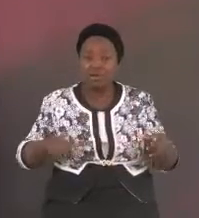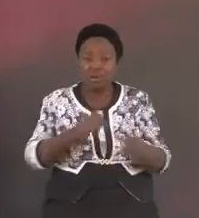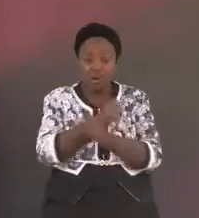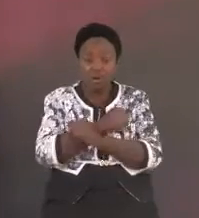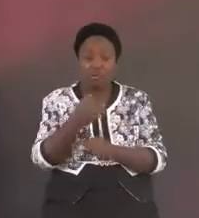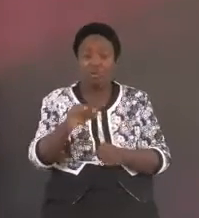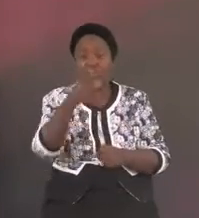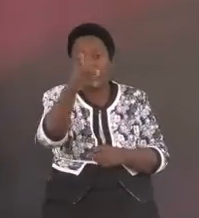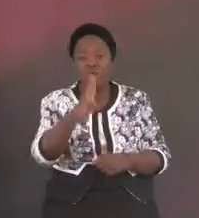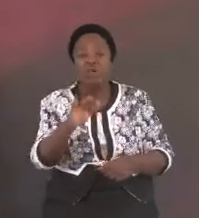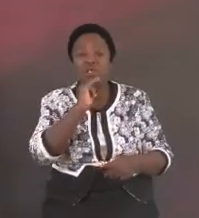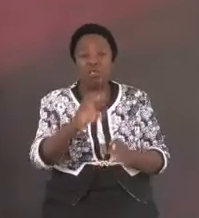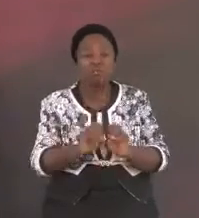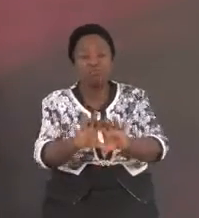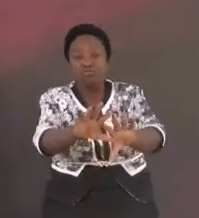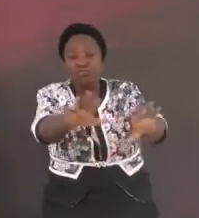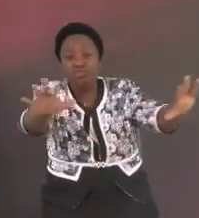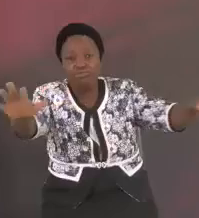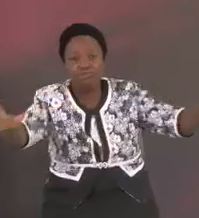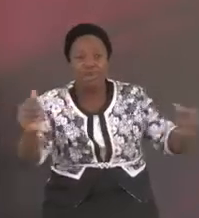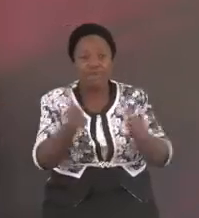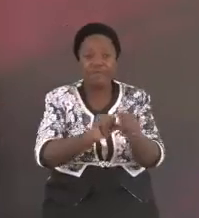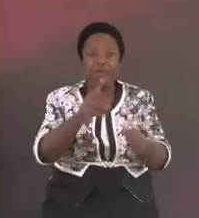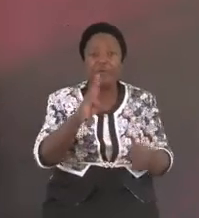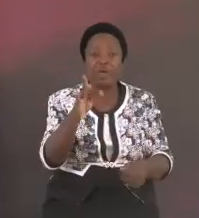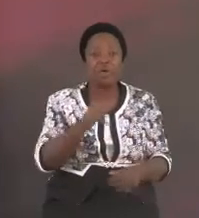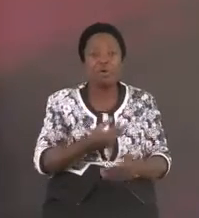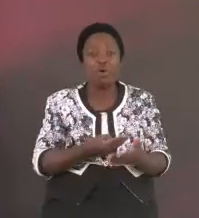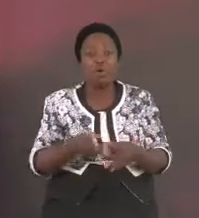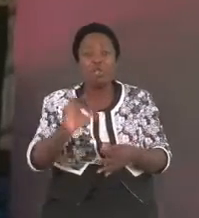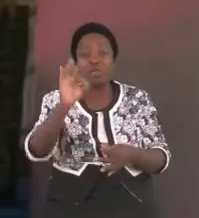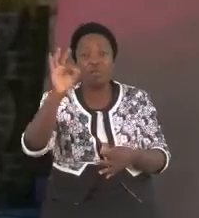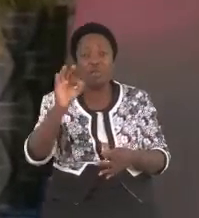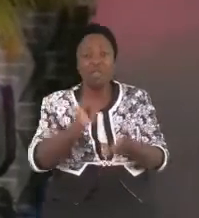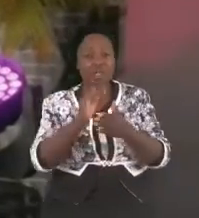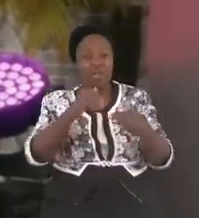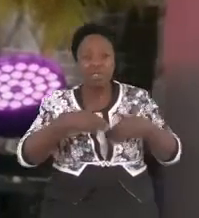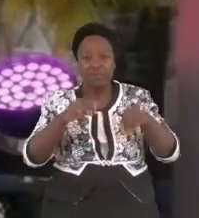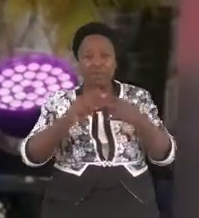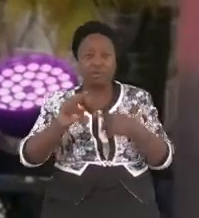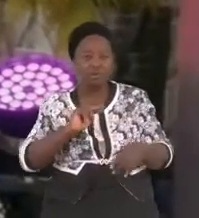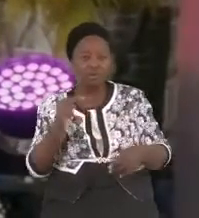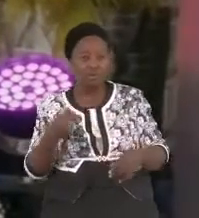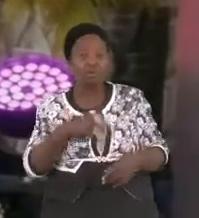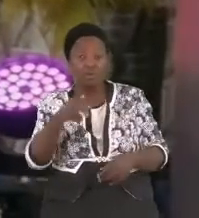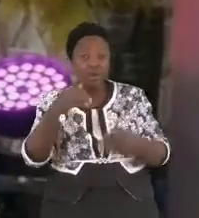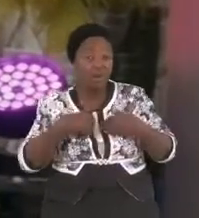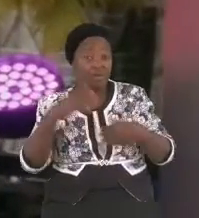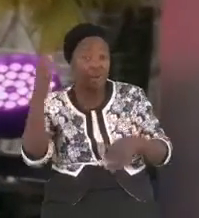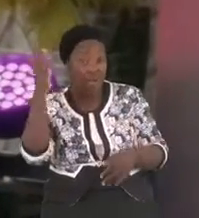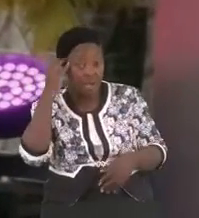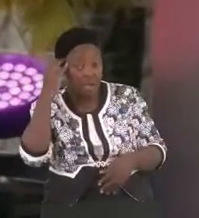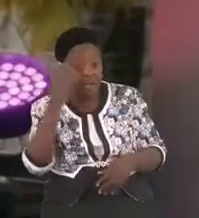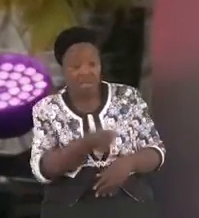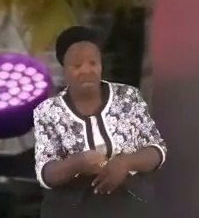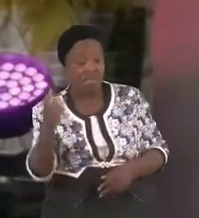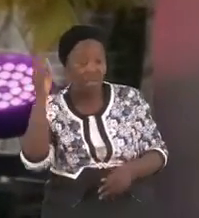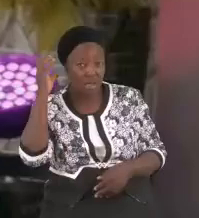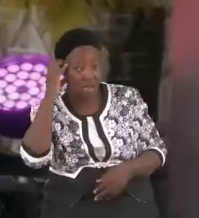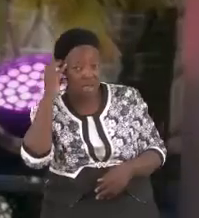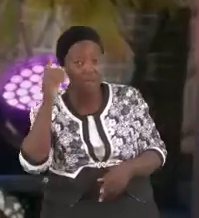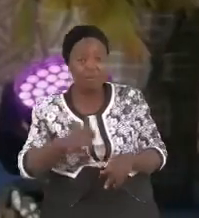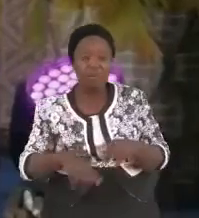holy ghost in us that has given unto us you have heard the heart but it is have